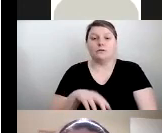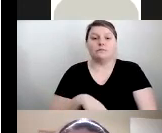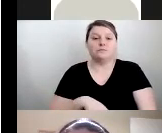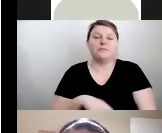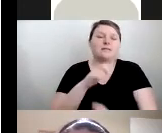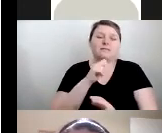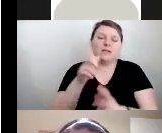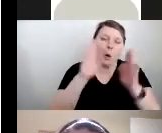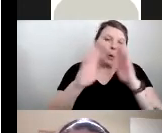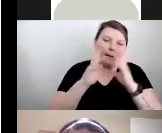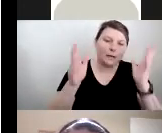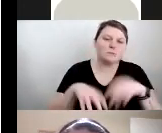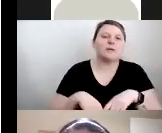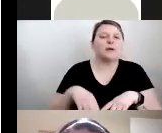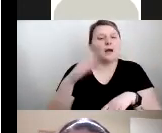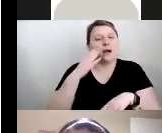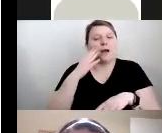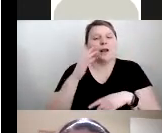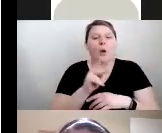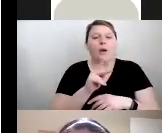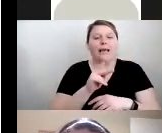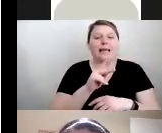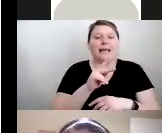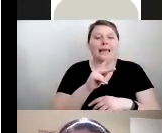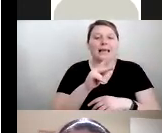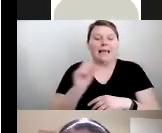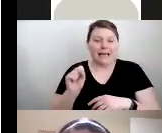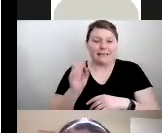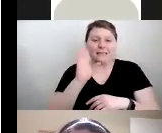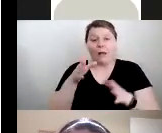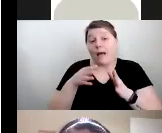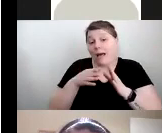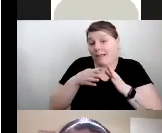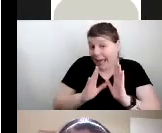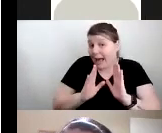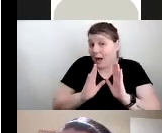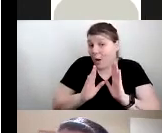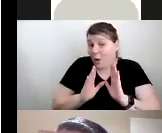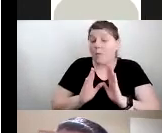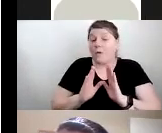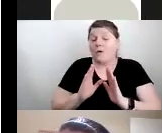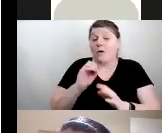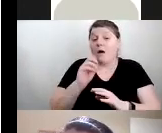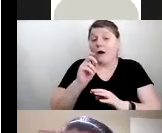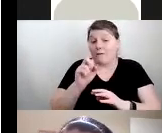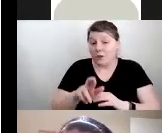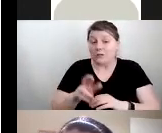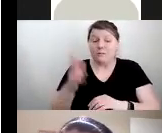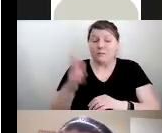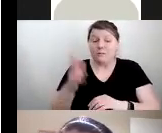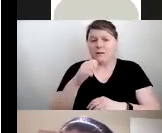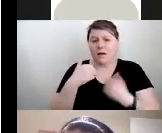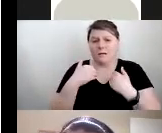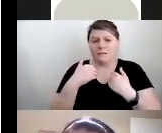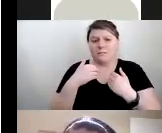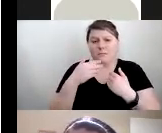much. I know Kansas actually will allow EIS officers. It doesn't look like they had any when the slide was presented, but I know that they show